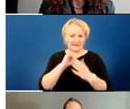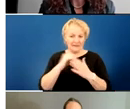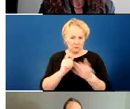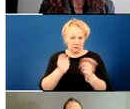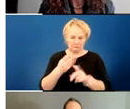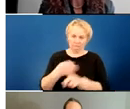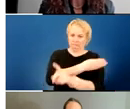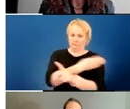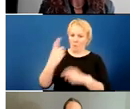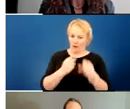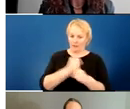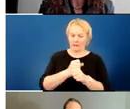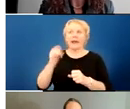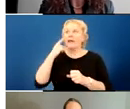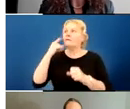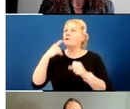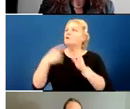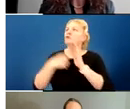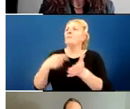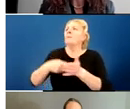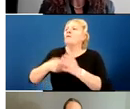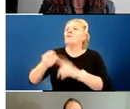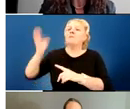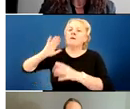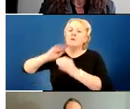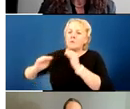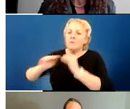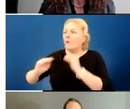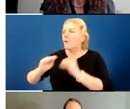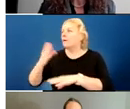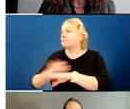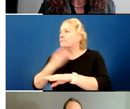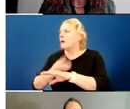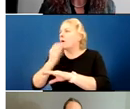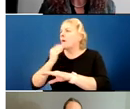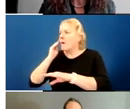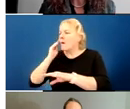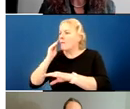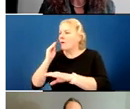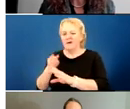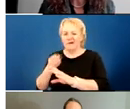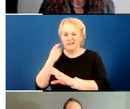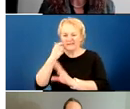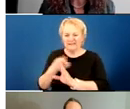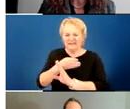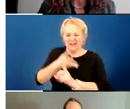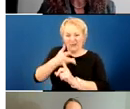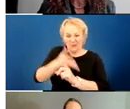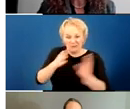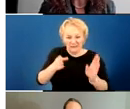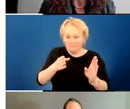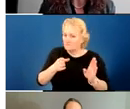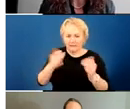major home repairs or home improvement, that opens up a much bigger window for them to be able to use